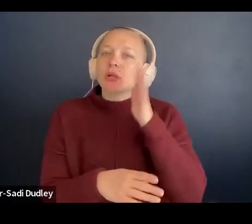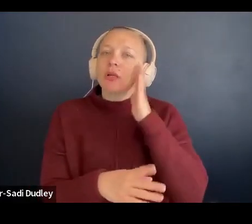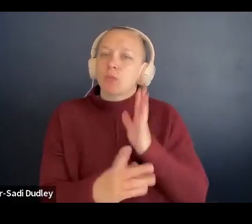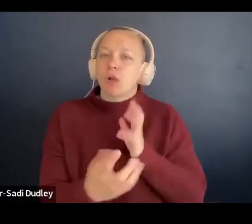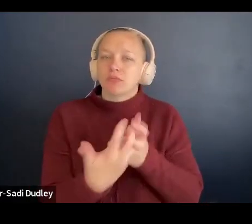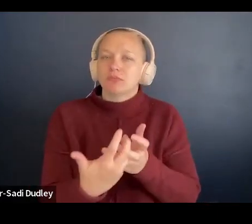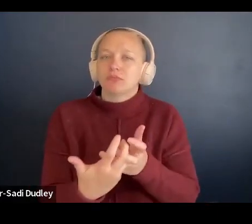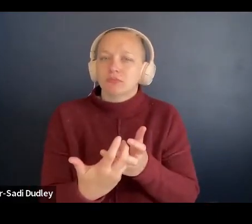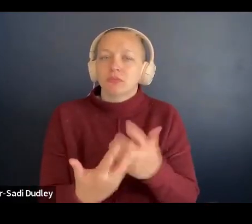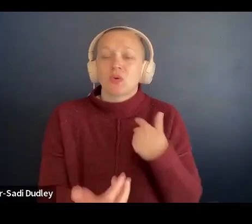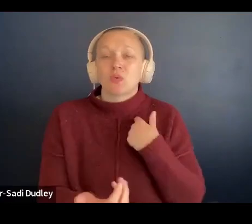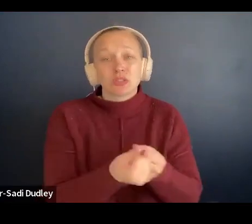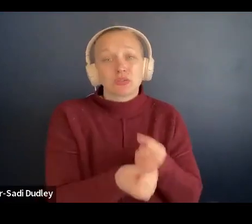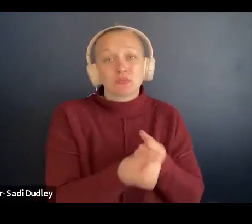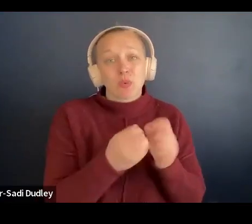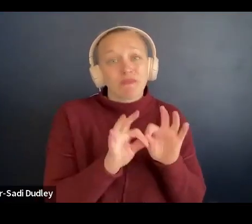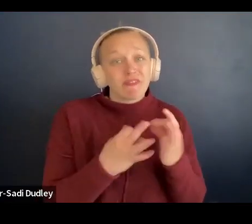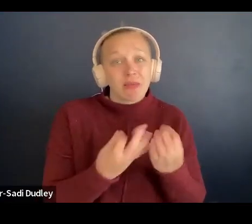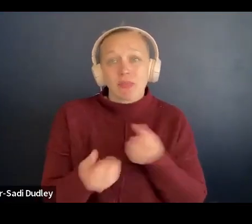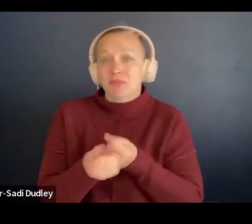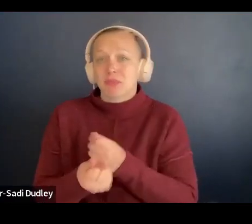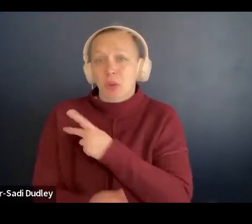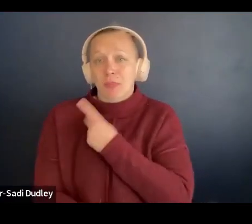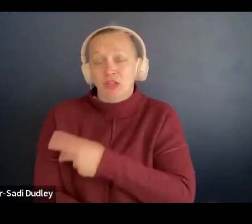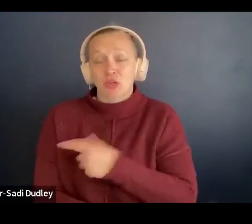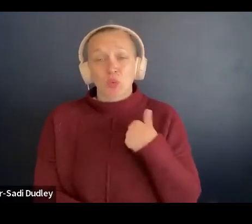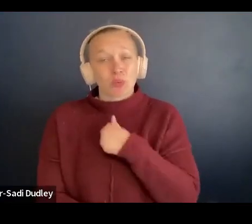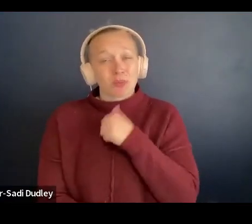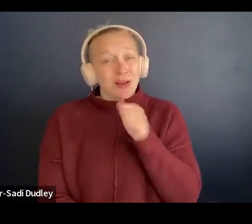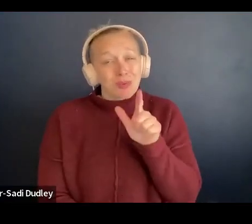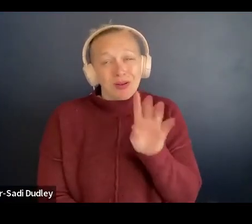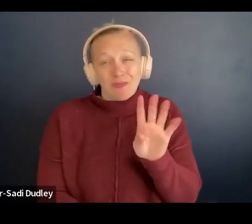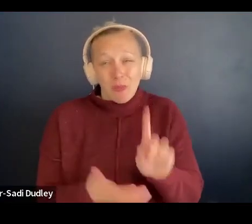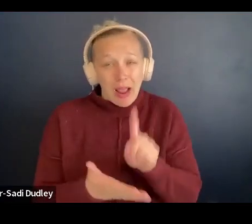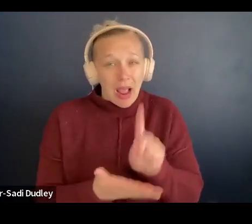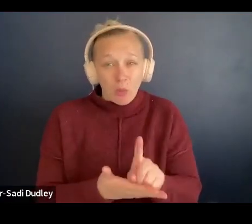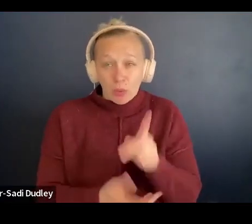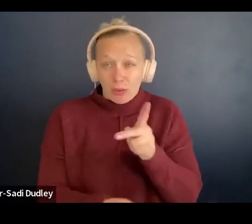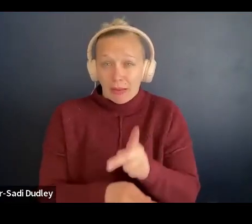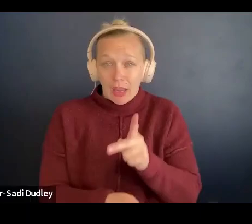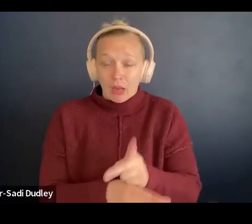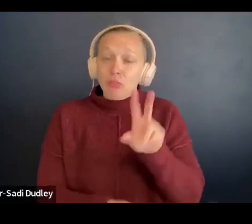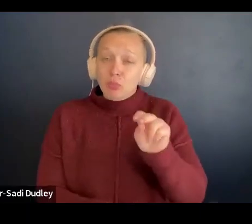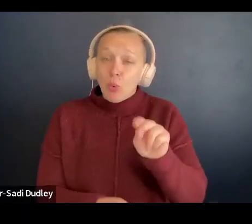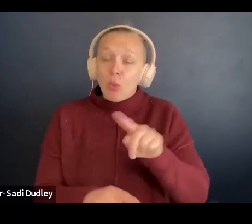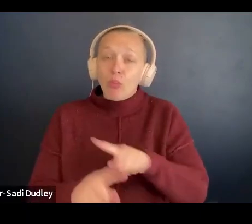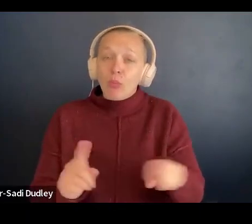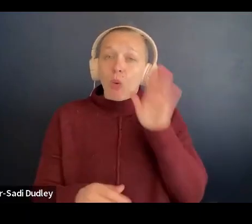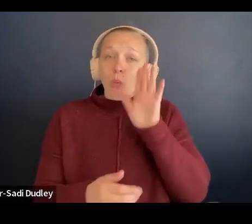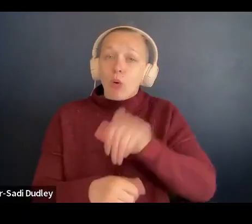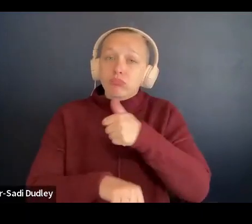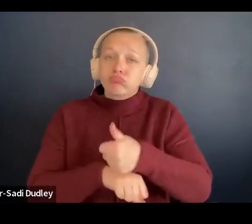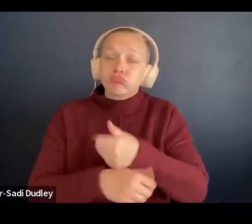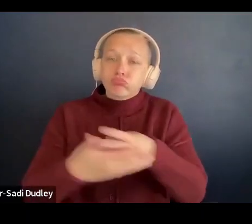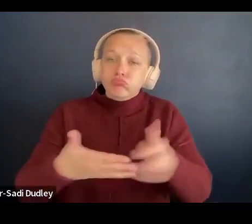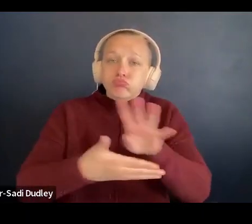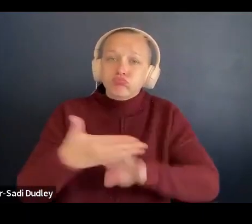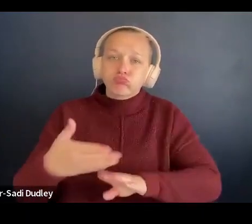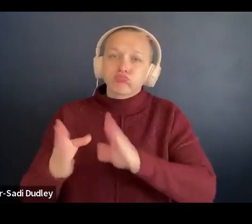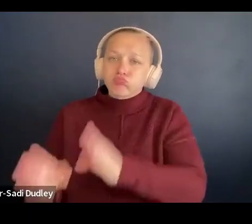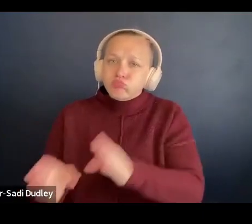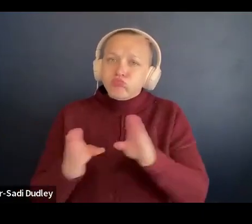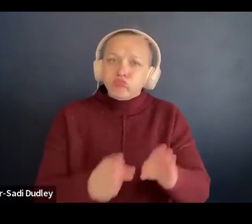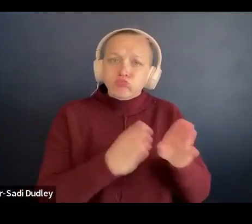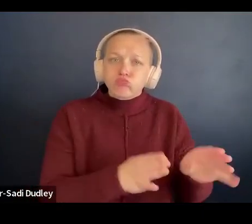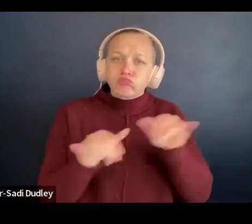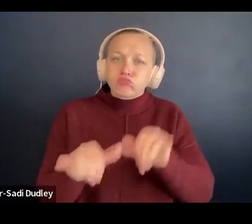there to support the family. We're not 24-hour care. We do routine visits based on need of the patient. So again, the person does